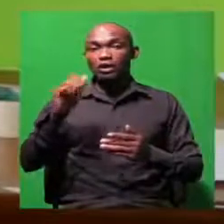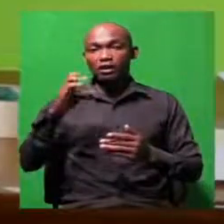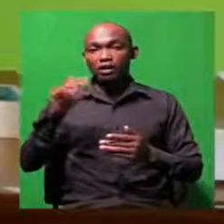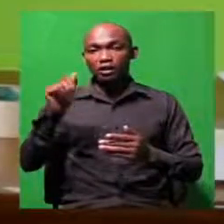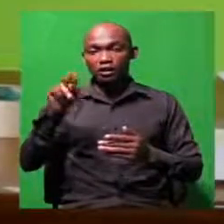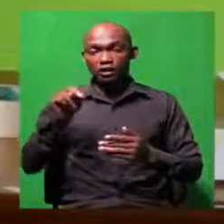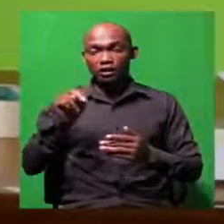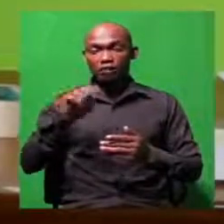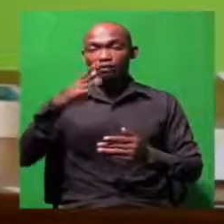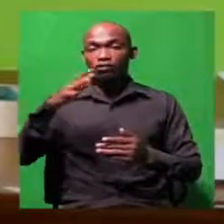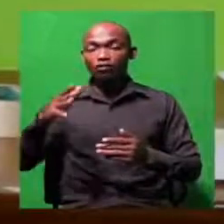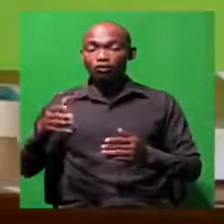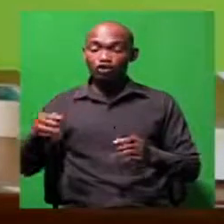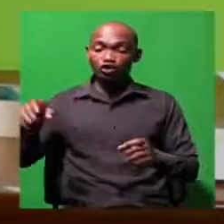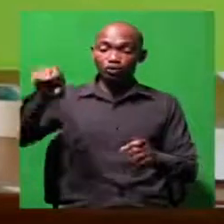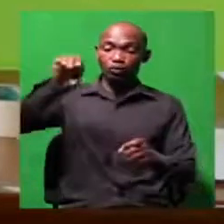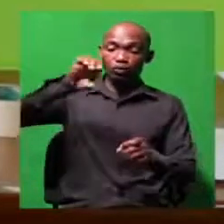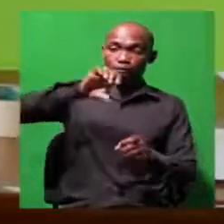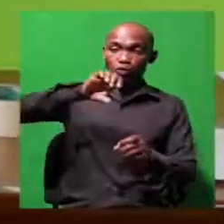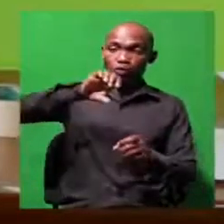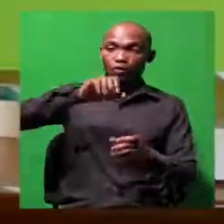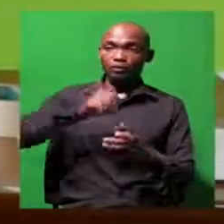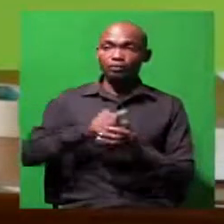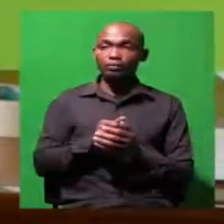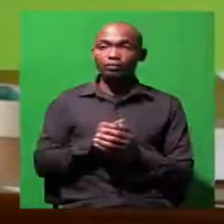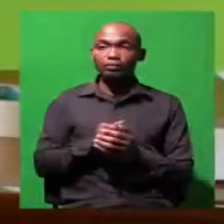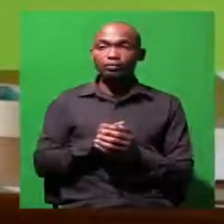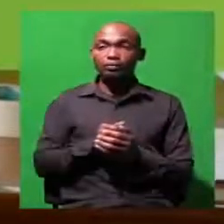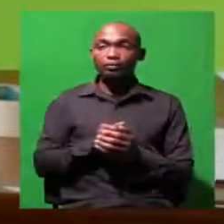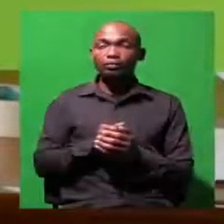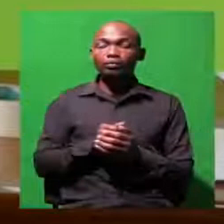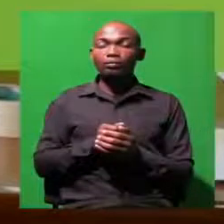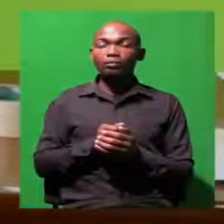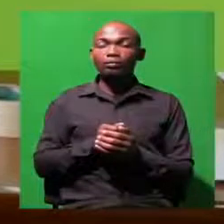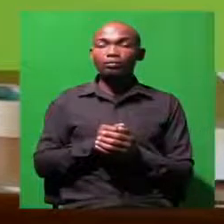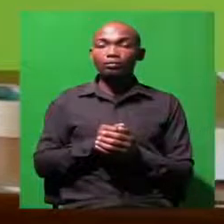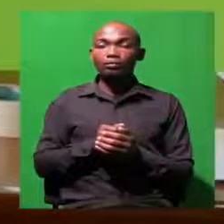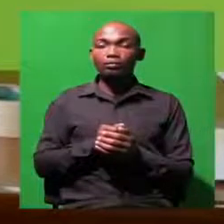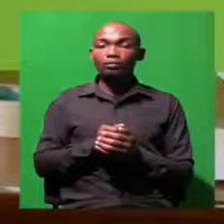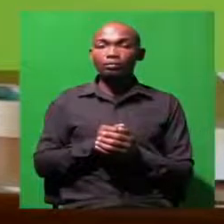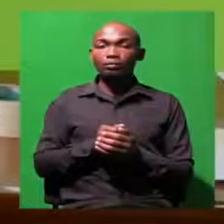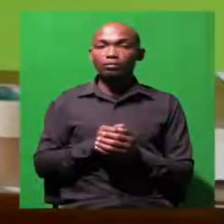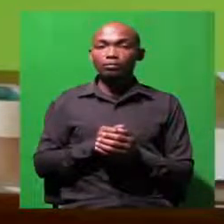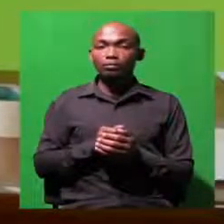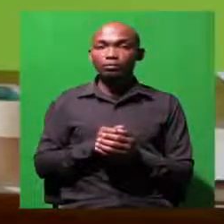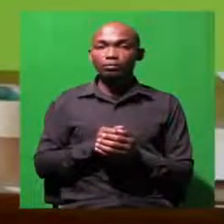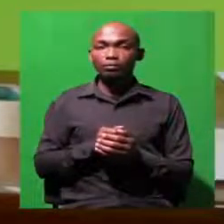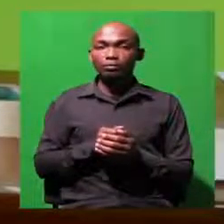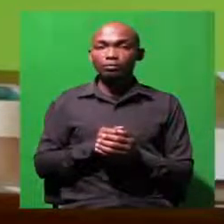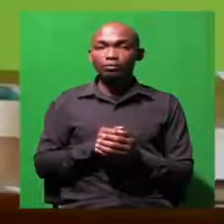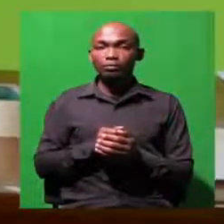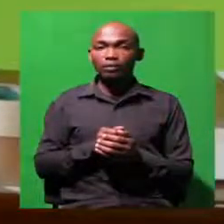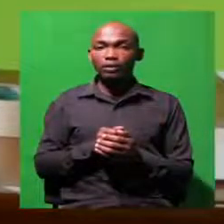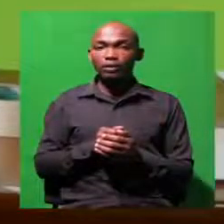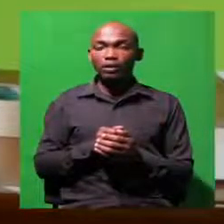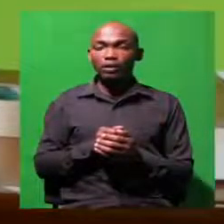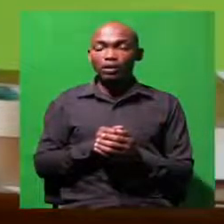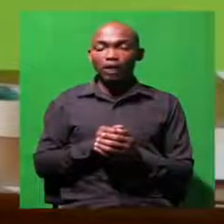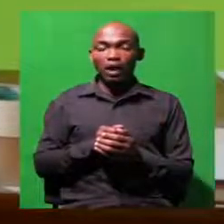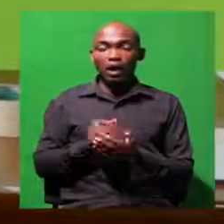us pour some water inside the Eureka cane up to the level of